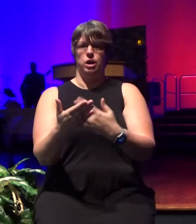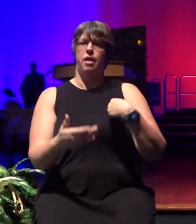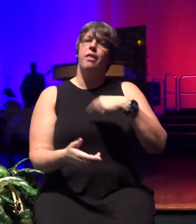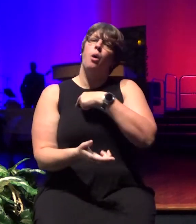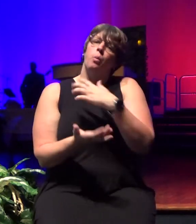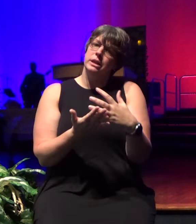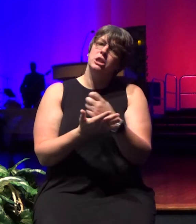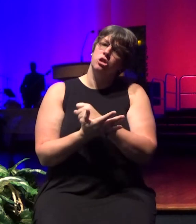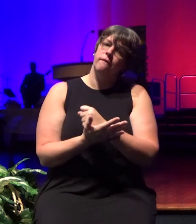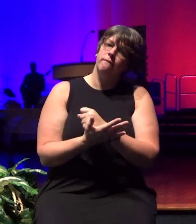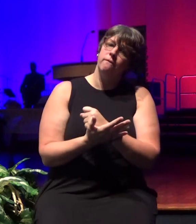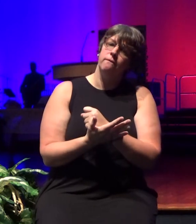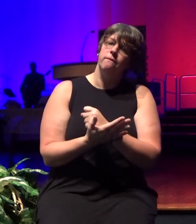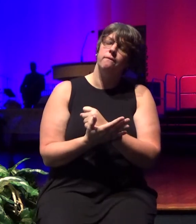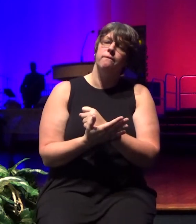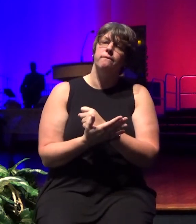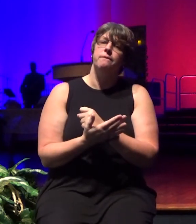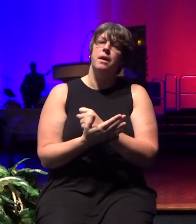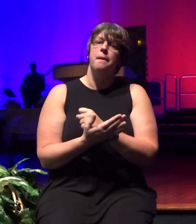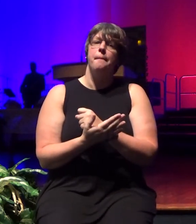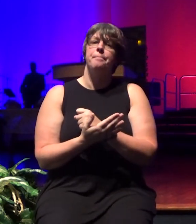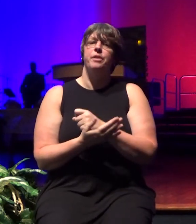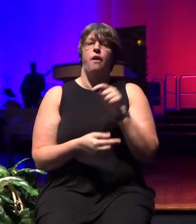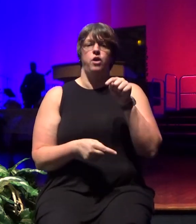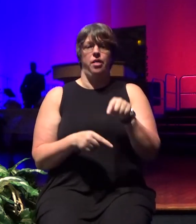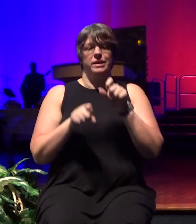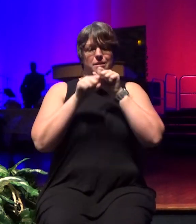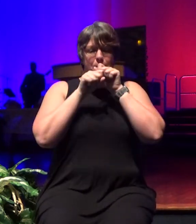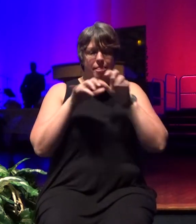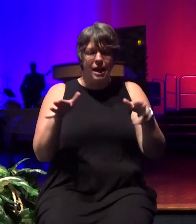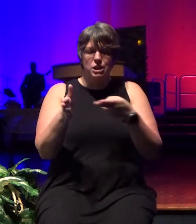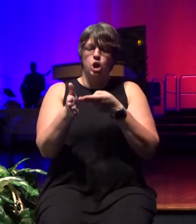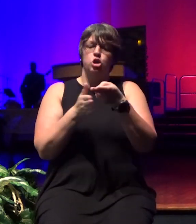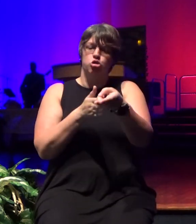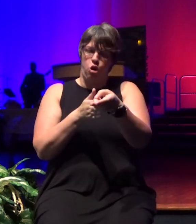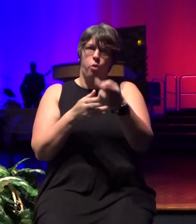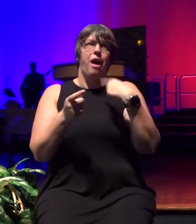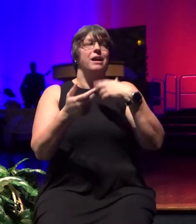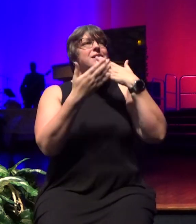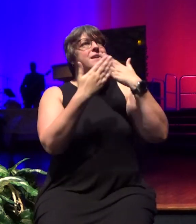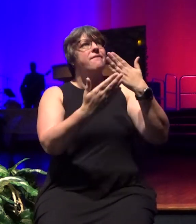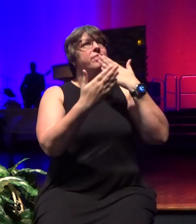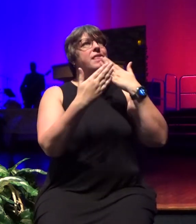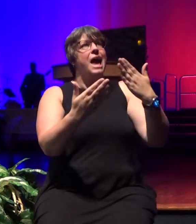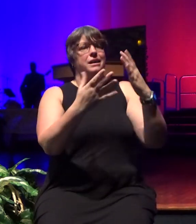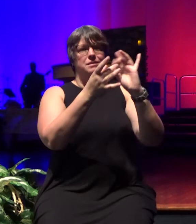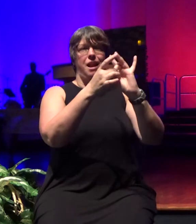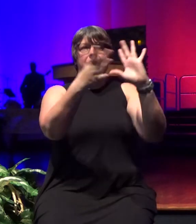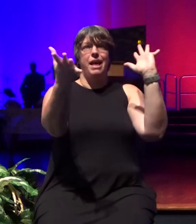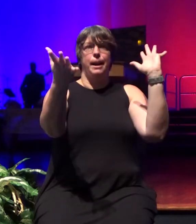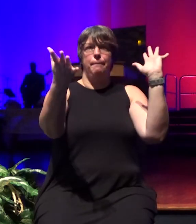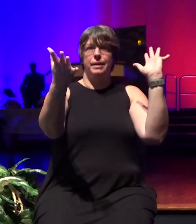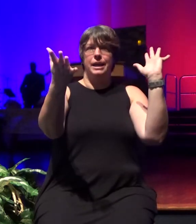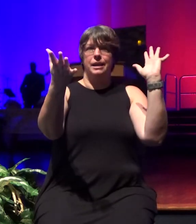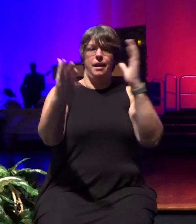allowing us to retain our creative power in this life. And as we